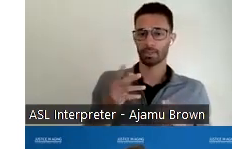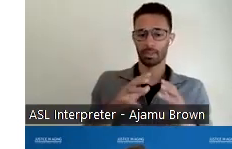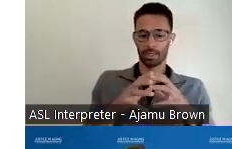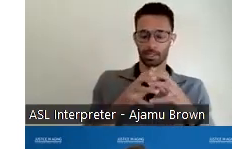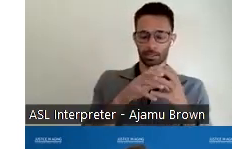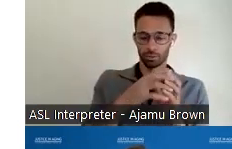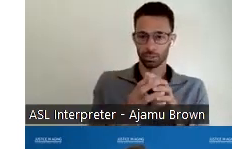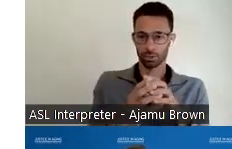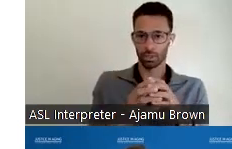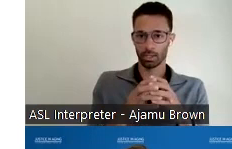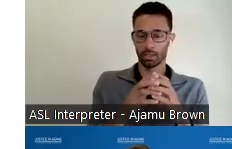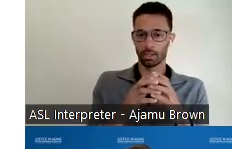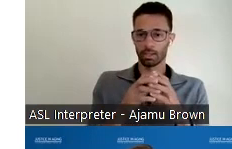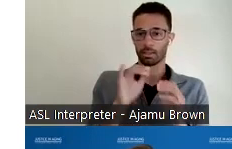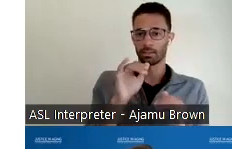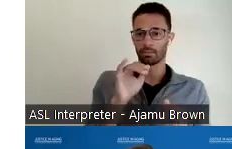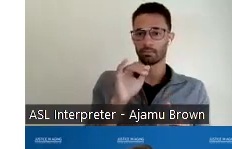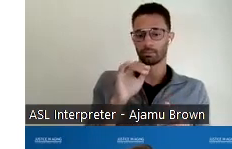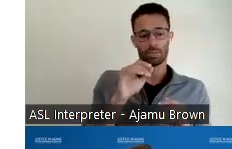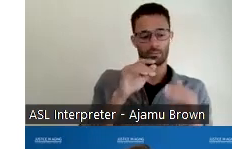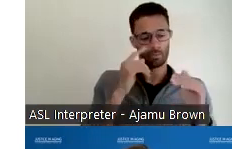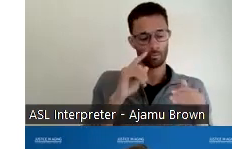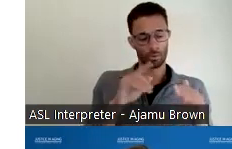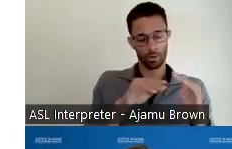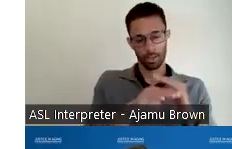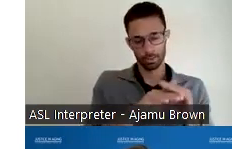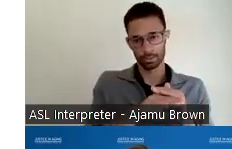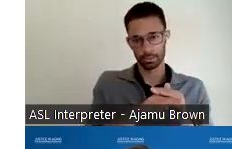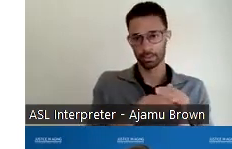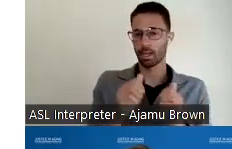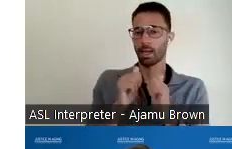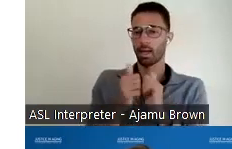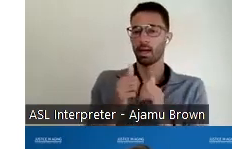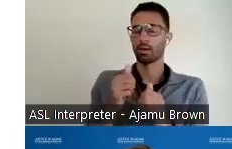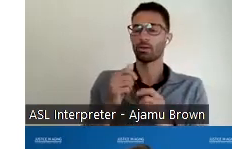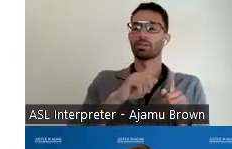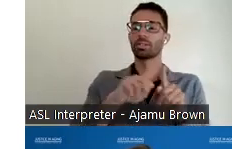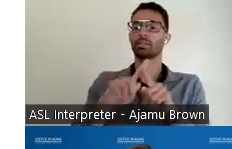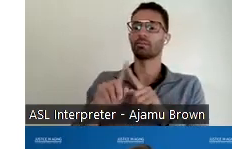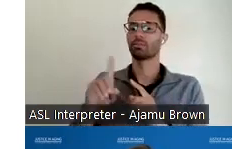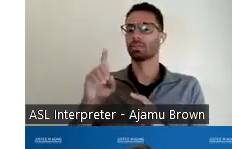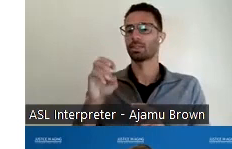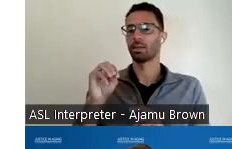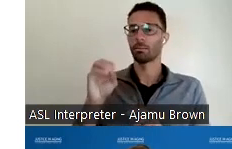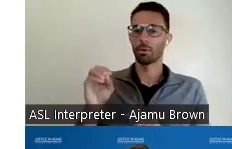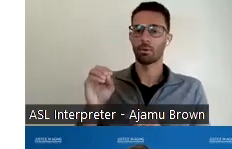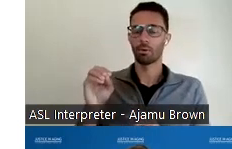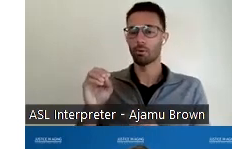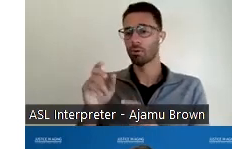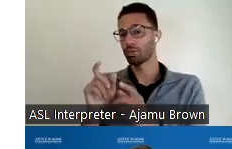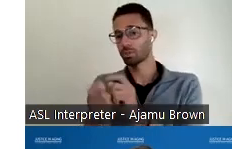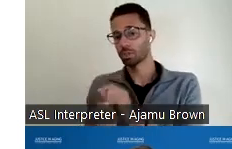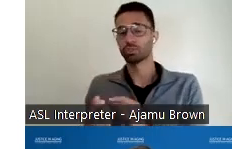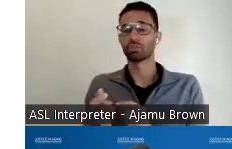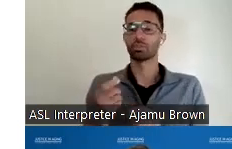intersectionality in access. So how are different demographic factors changing or affecting